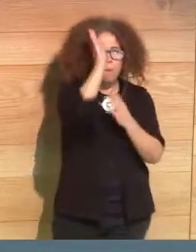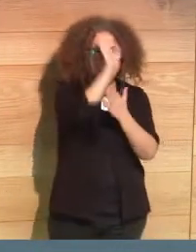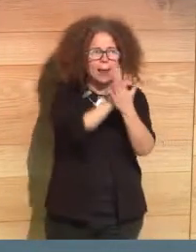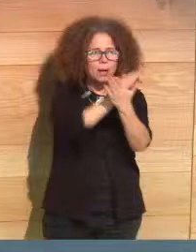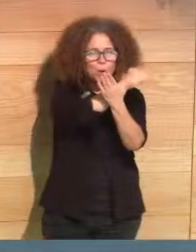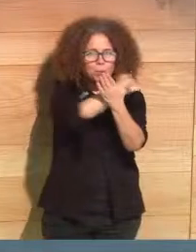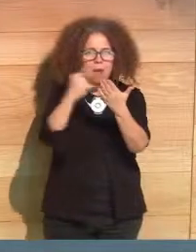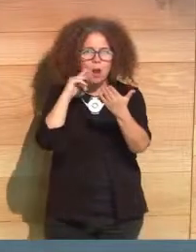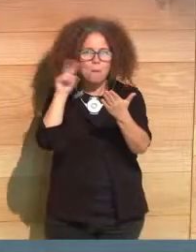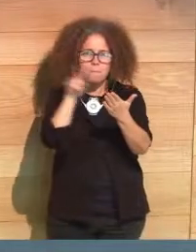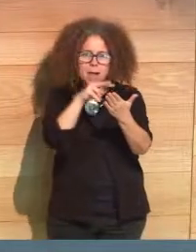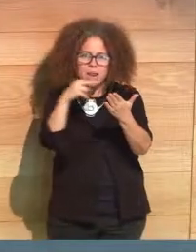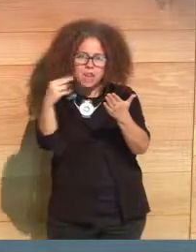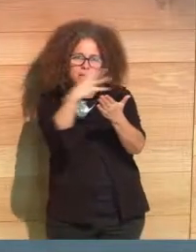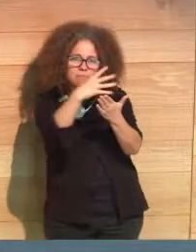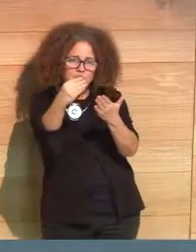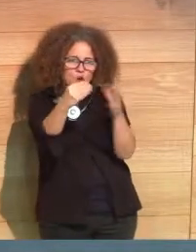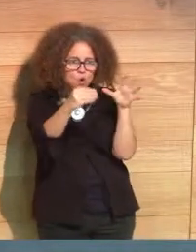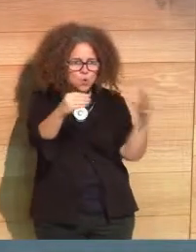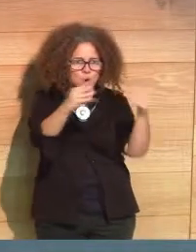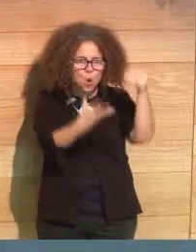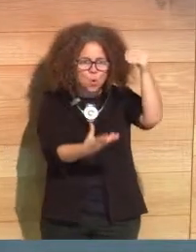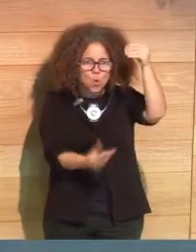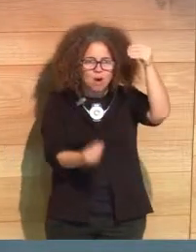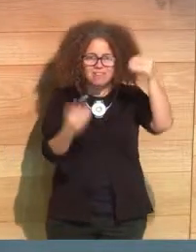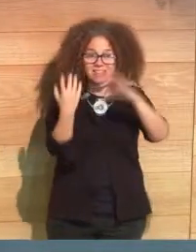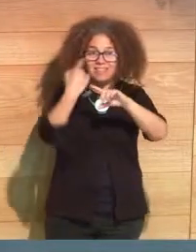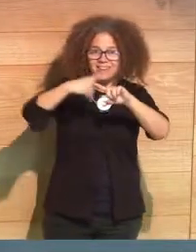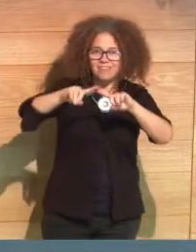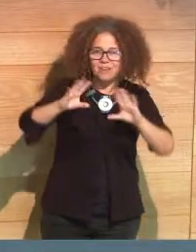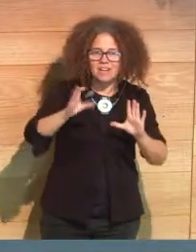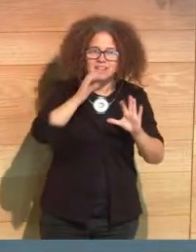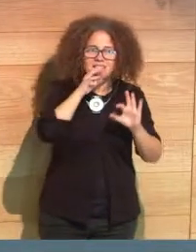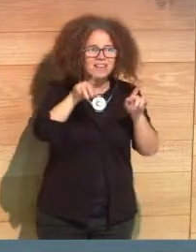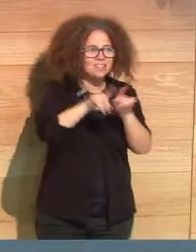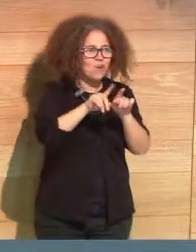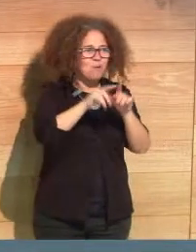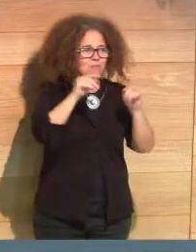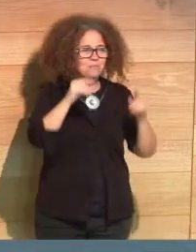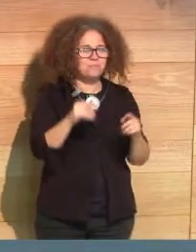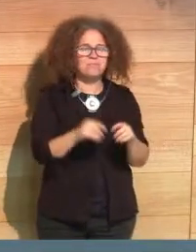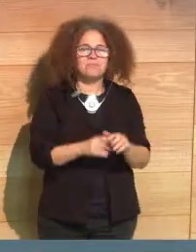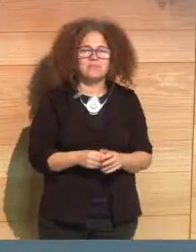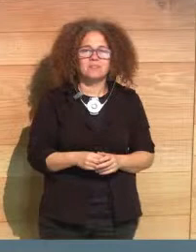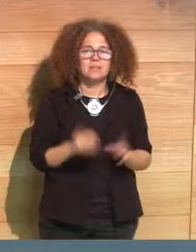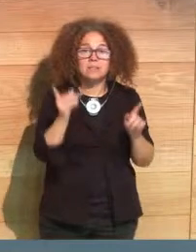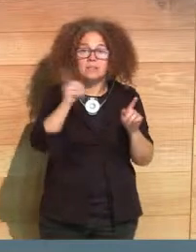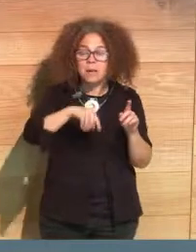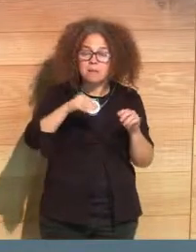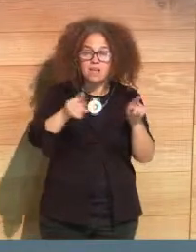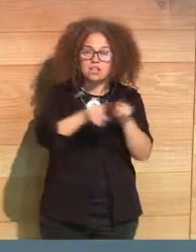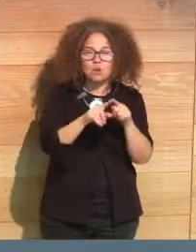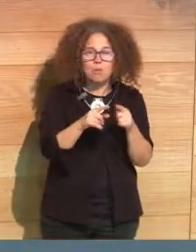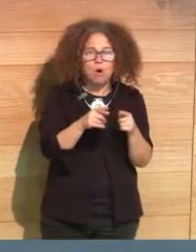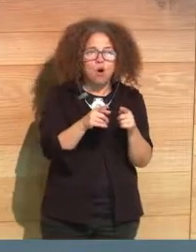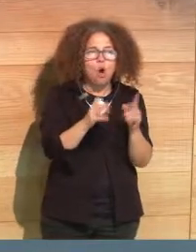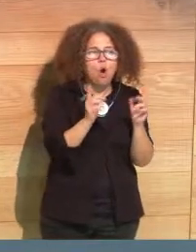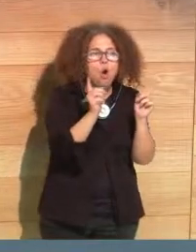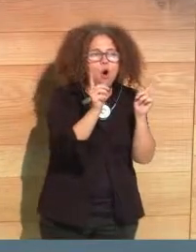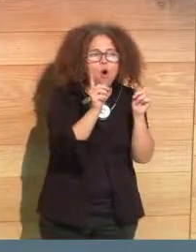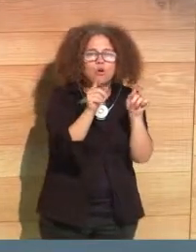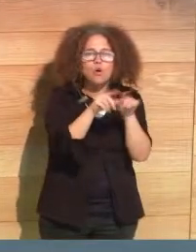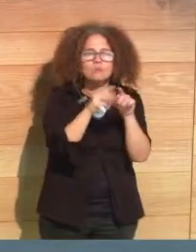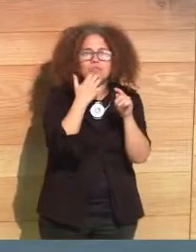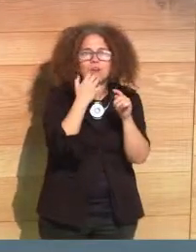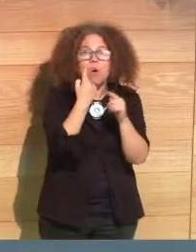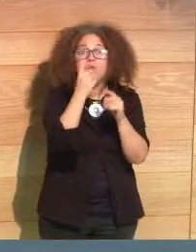first piece, also it's a series of short pieces put together, I guess. And there's one